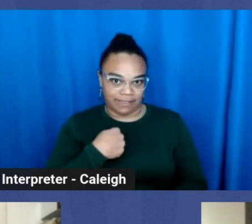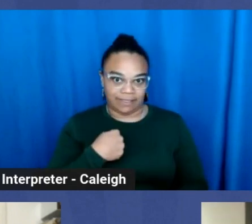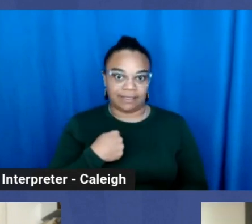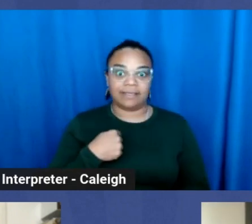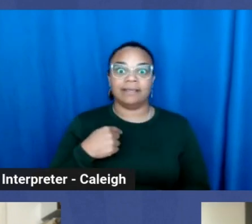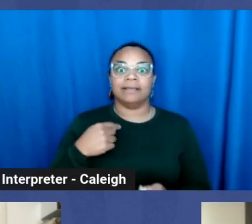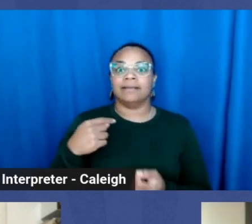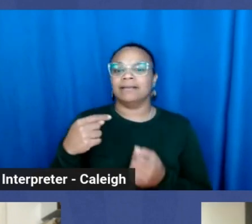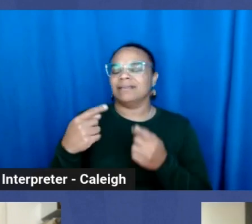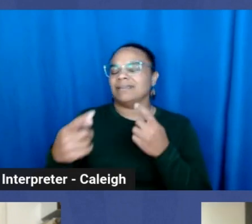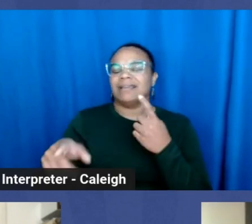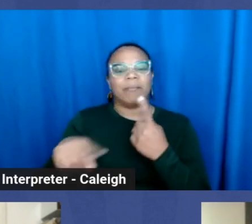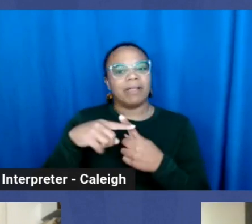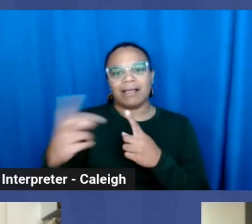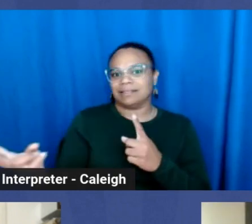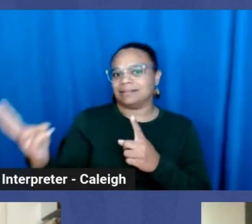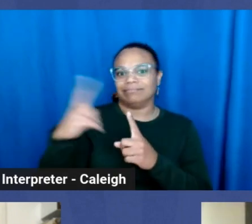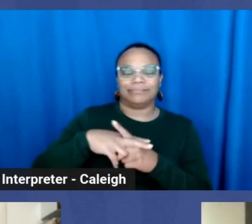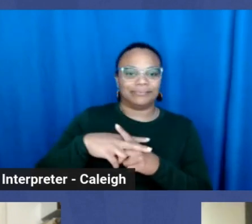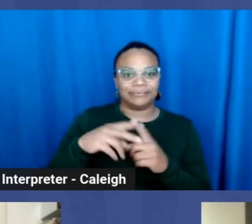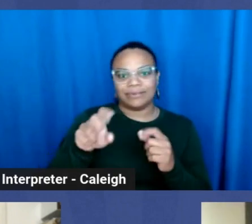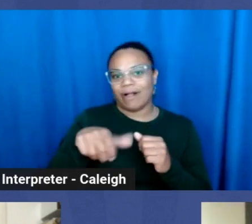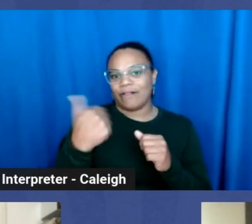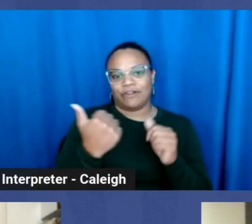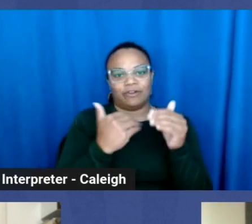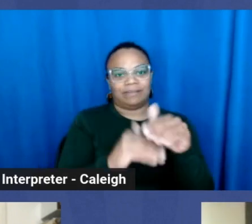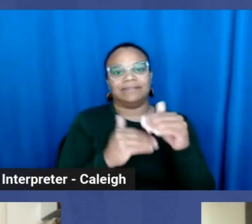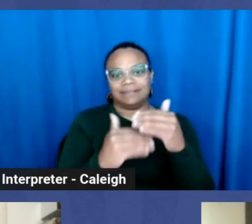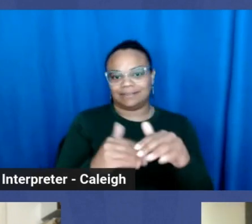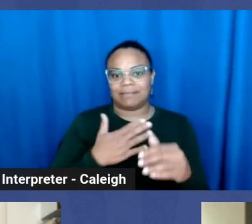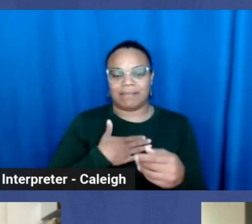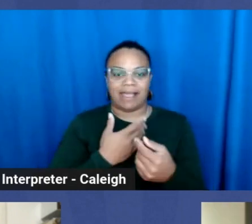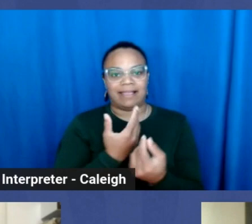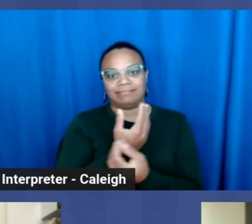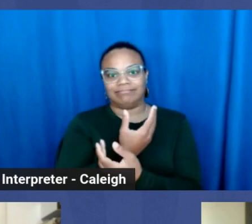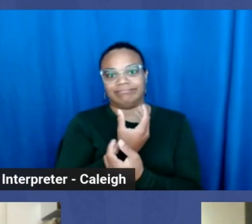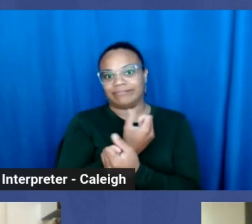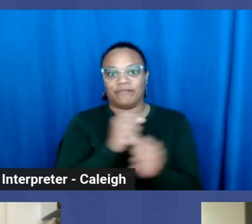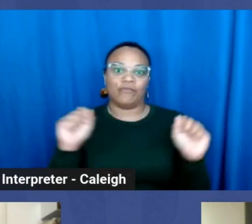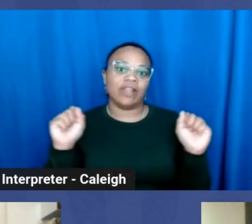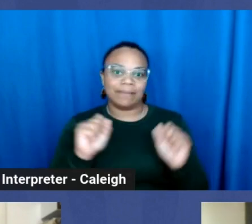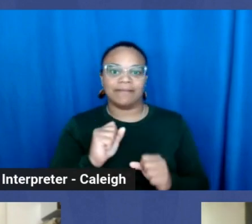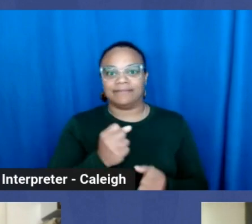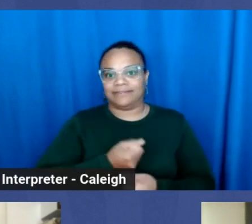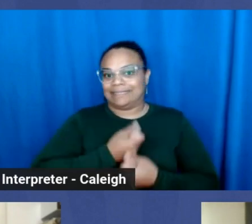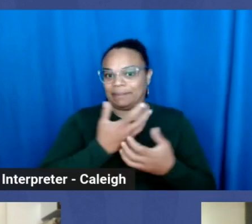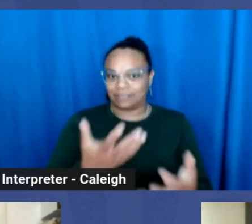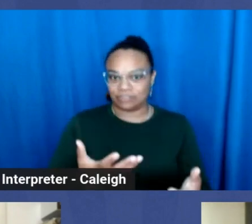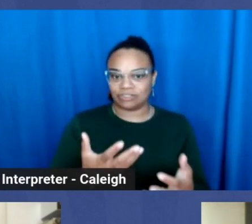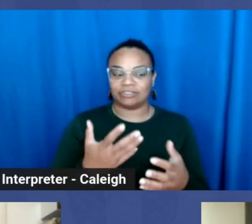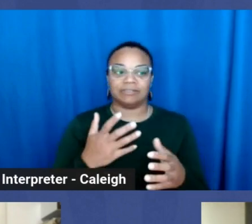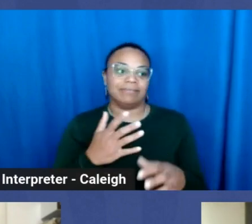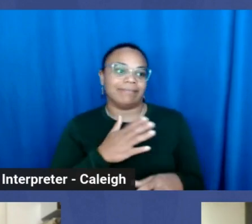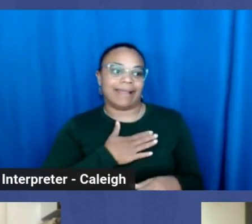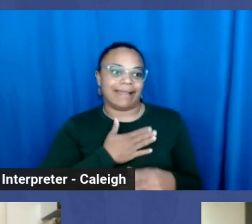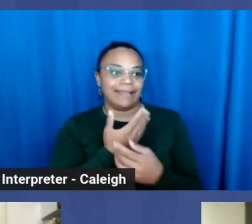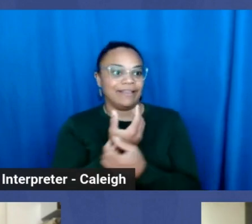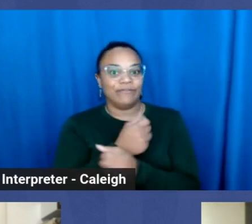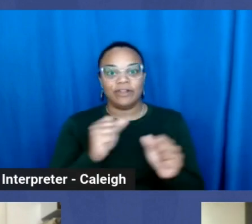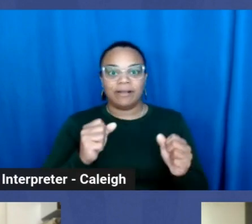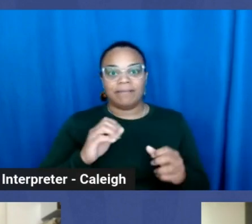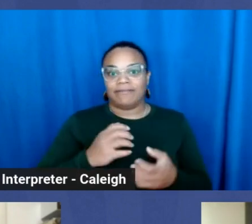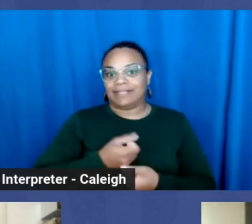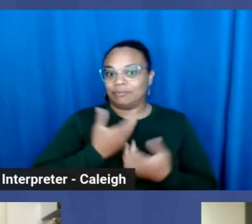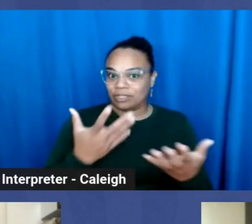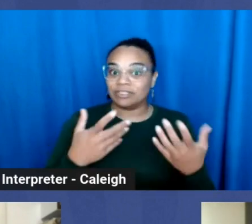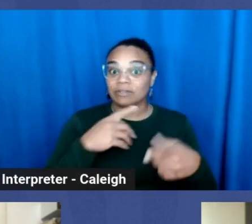other restrictions on my freedom of speech and freedom of expression while I was a student. But luckily, since